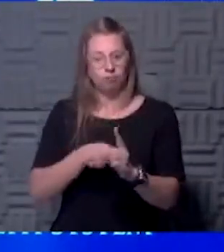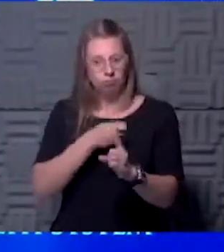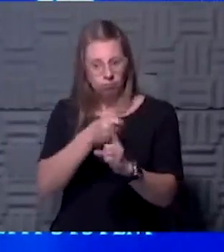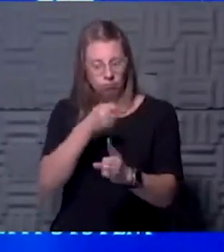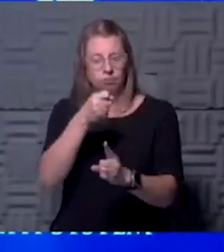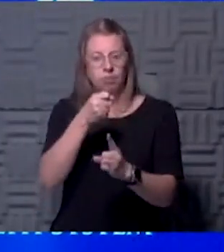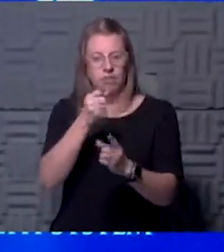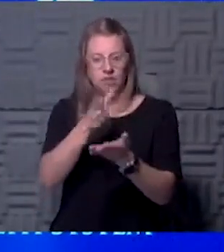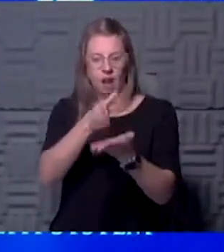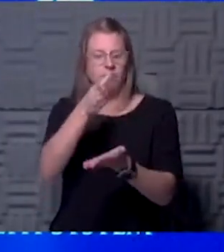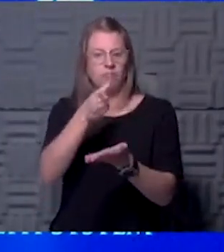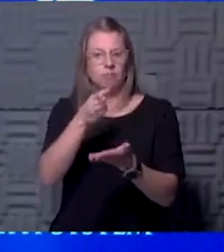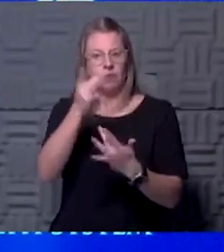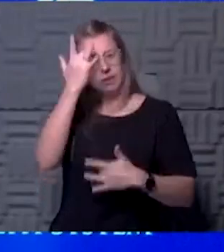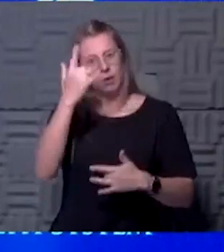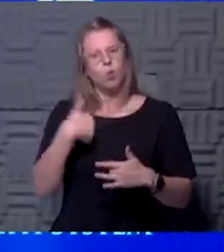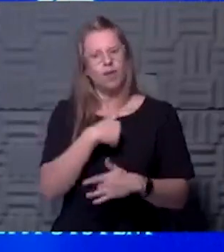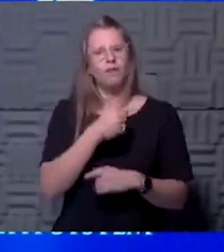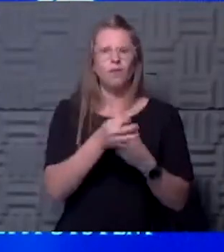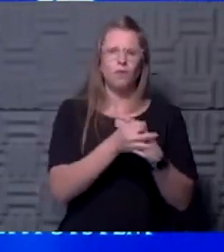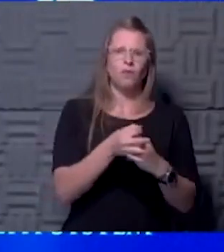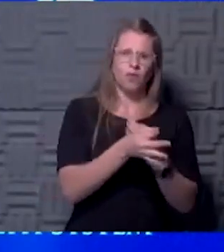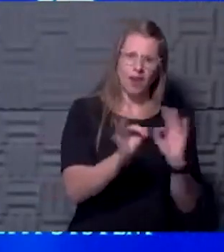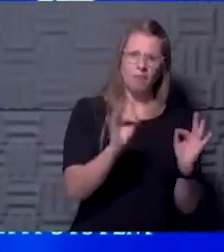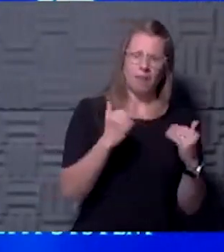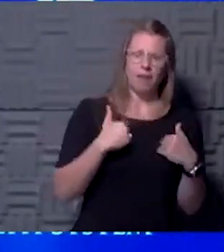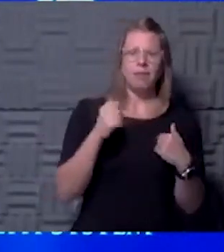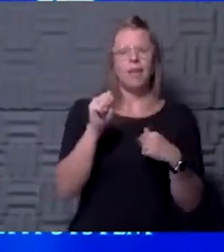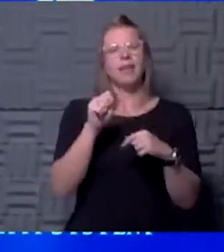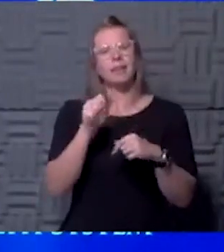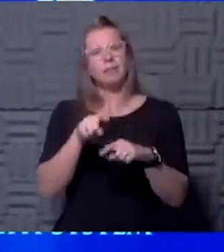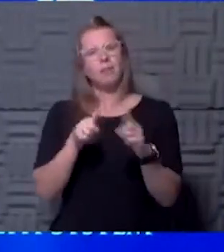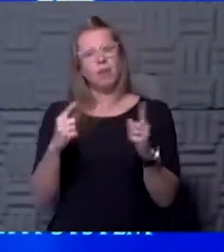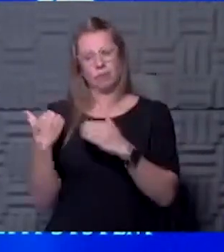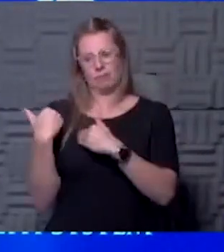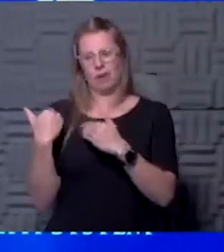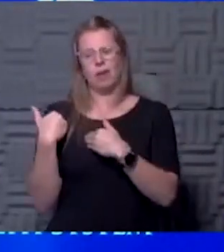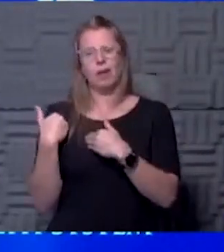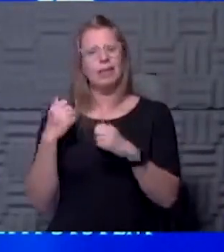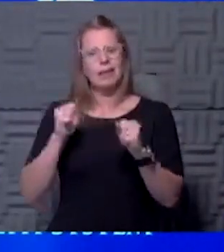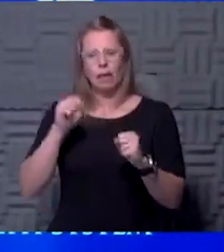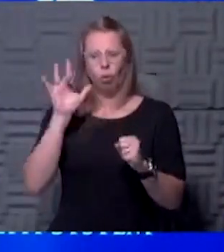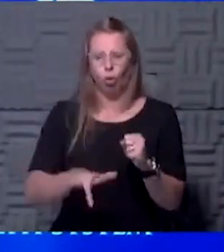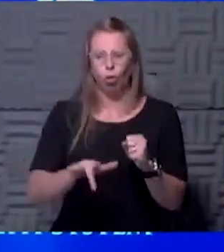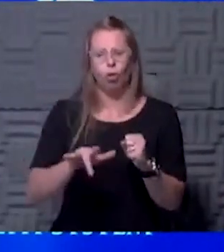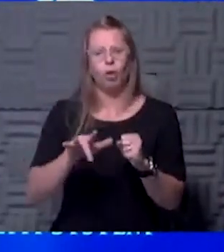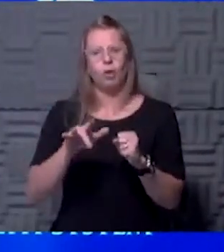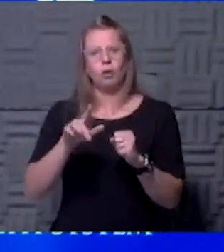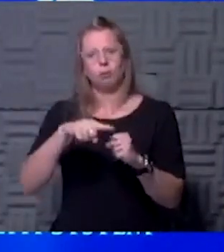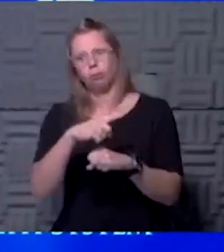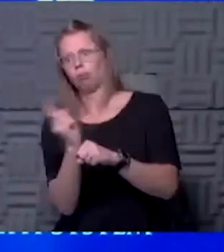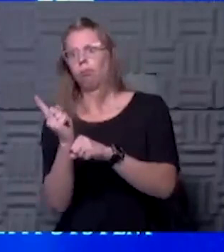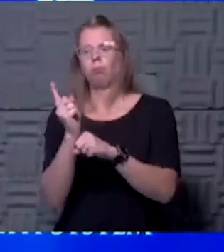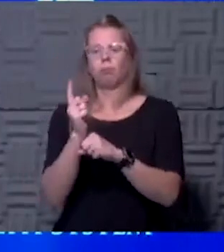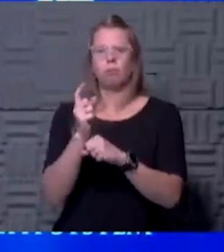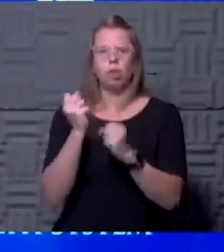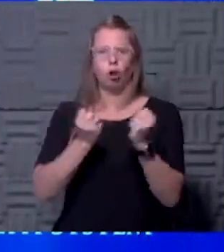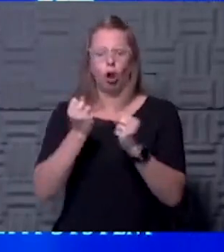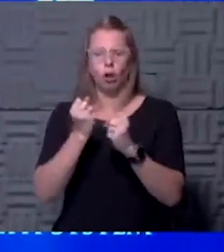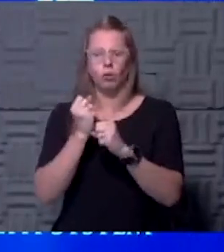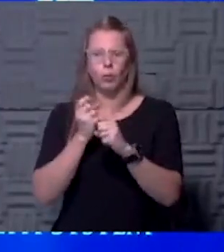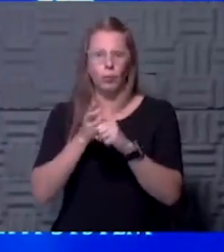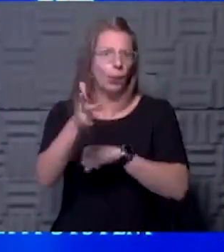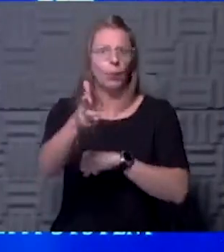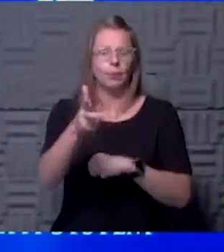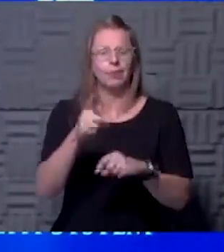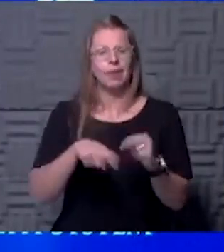freedom. We also have responsibility. You can't drive down a street at 100 miles an hour. You can't light a building on fire.